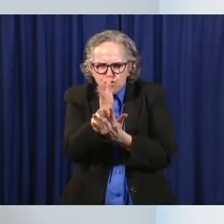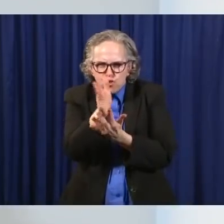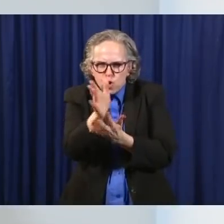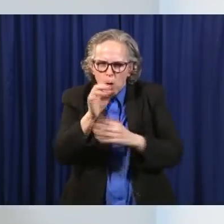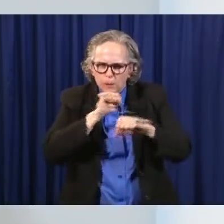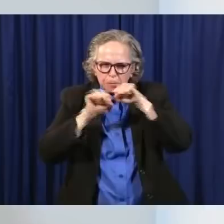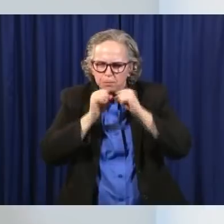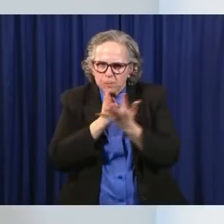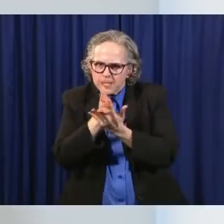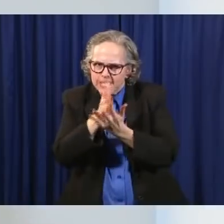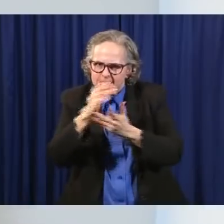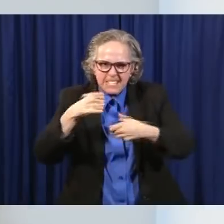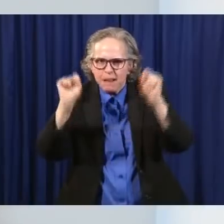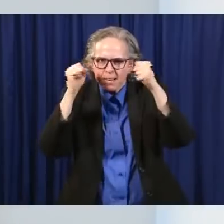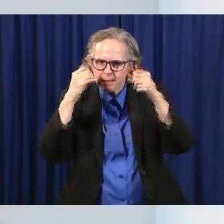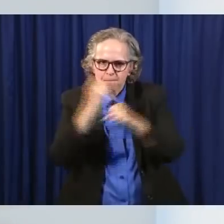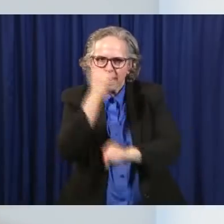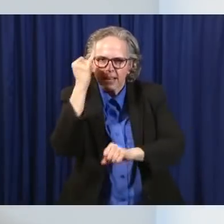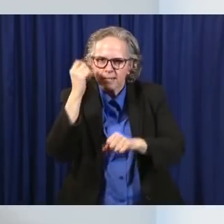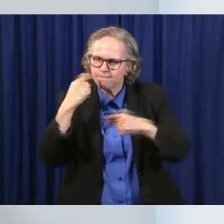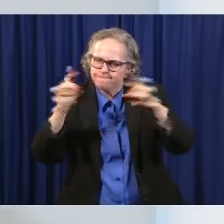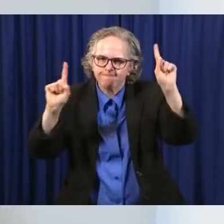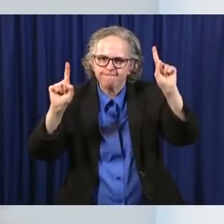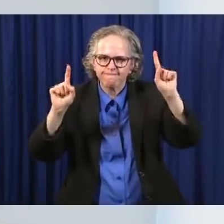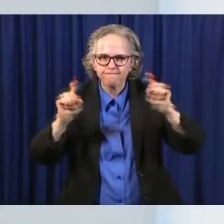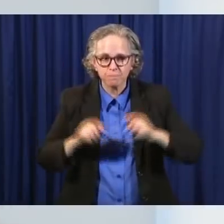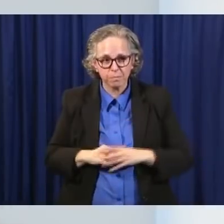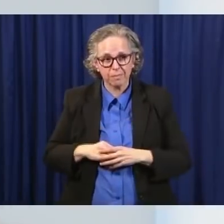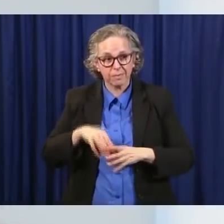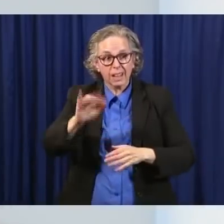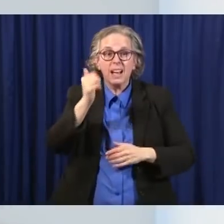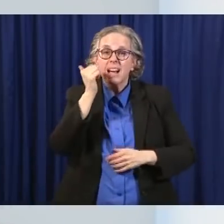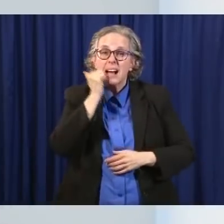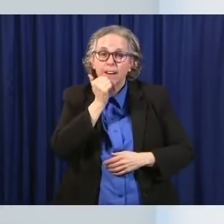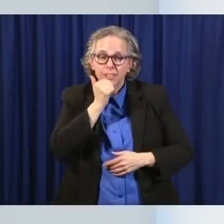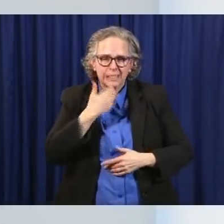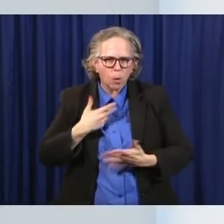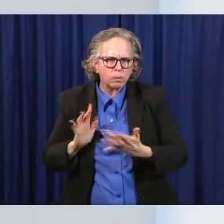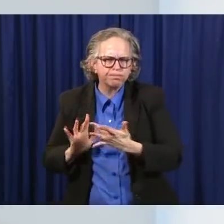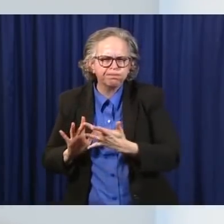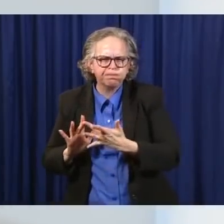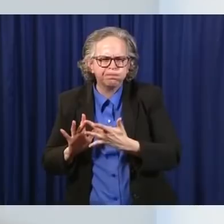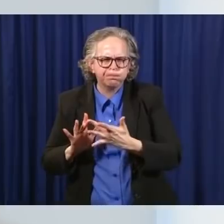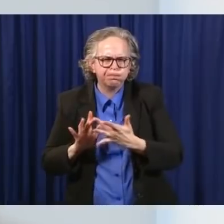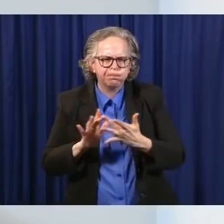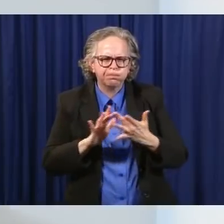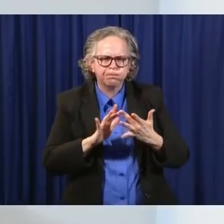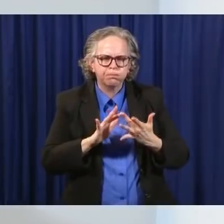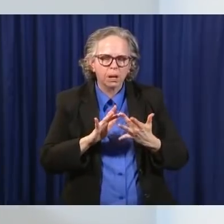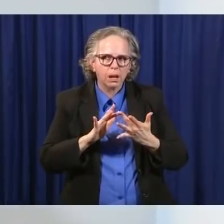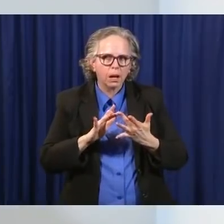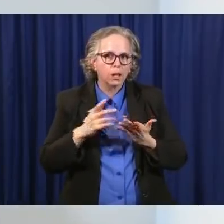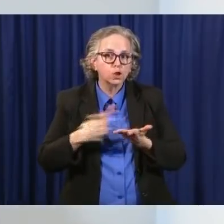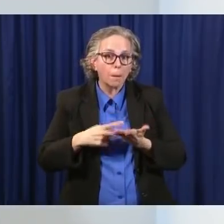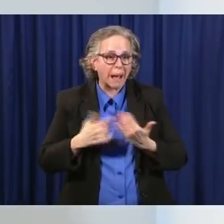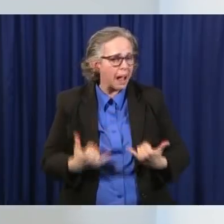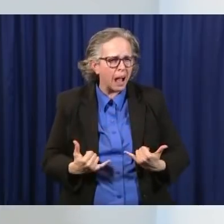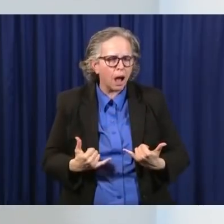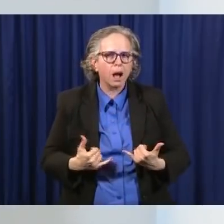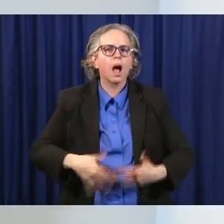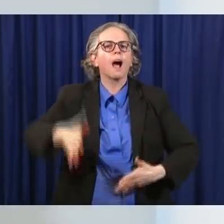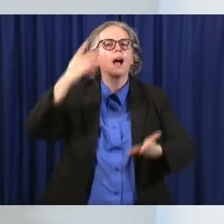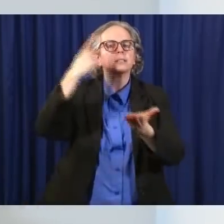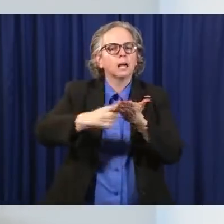through this. Every day we're talking to more and more entrepreneurs who are discussing with us what the future is going to look like in this